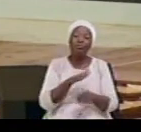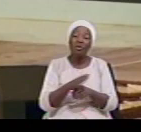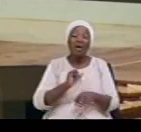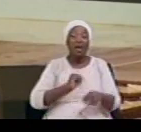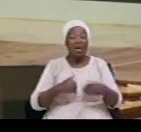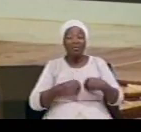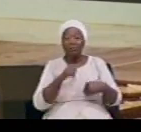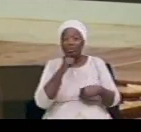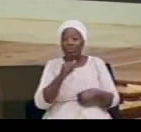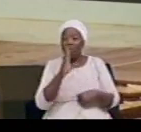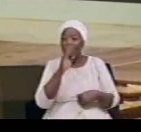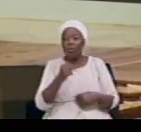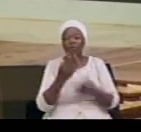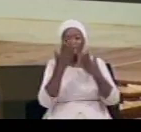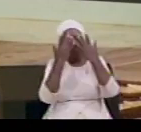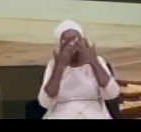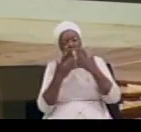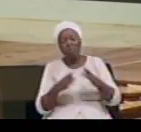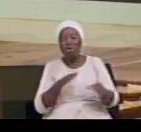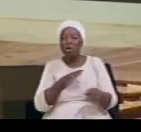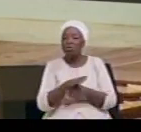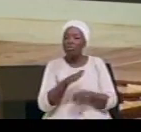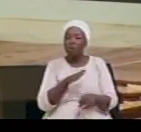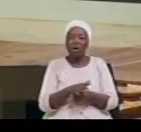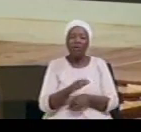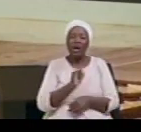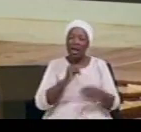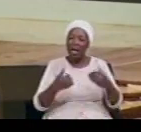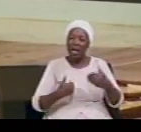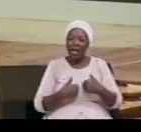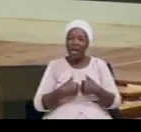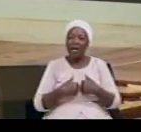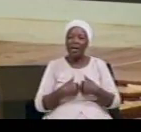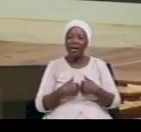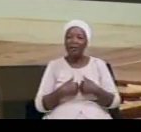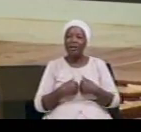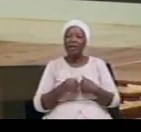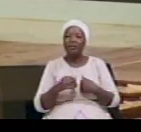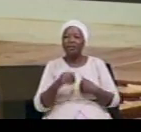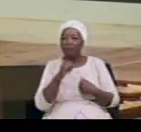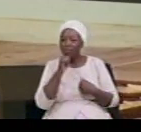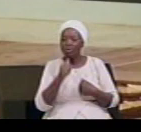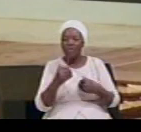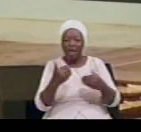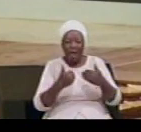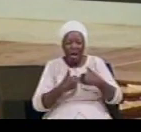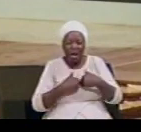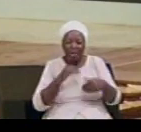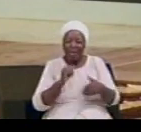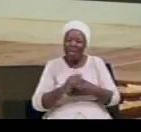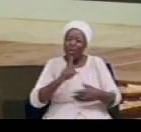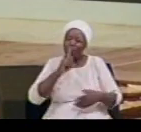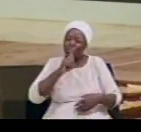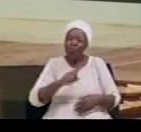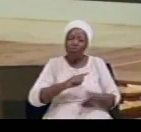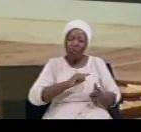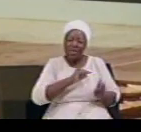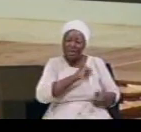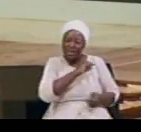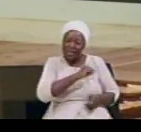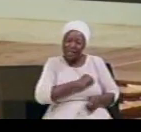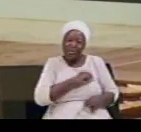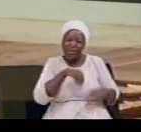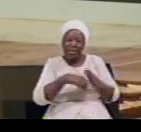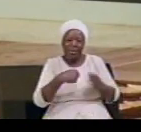been sorry enough. I've not had the real guilt enough. I want